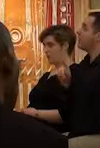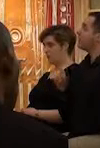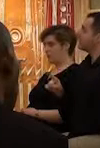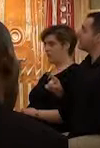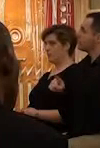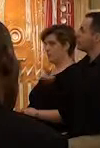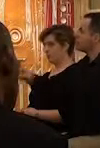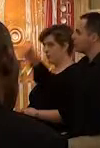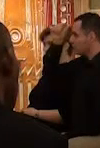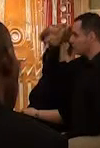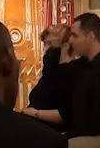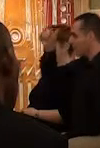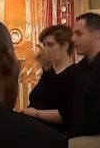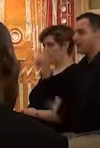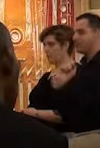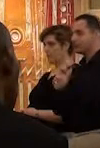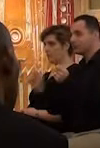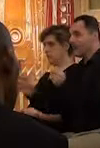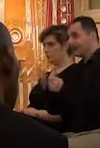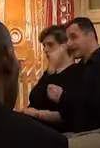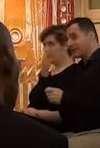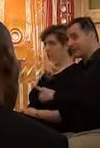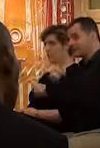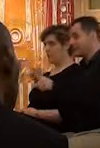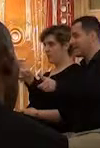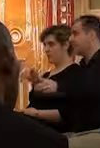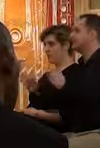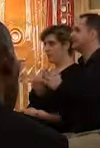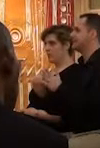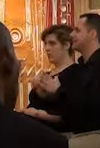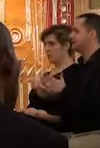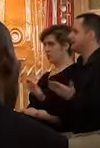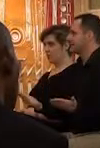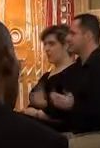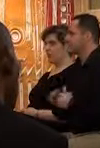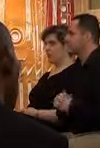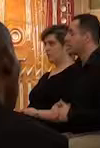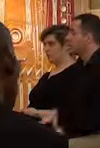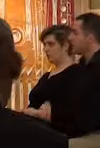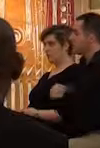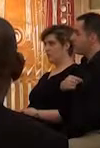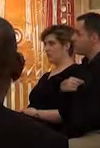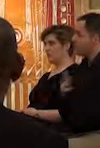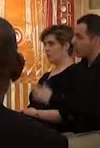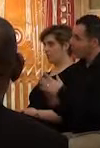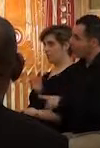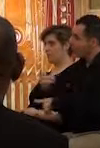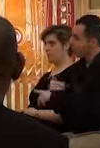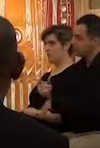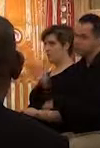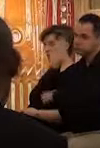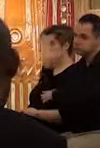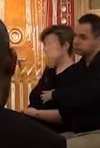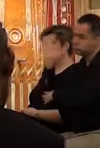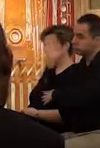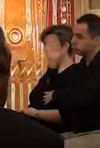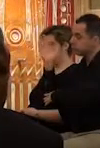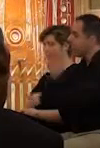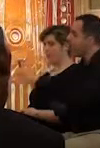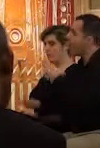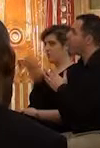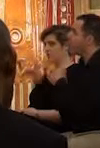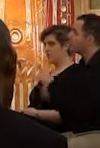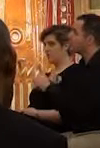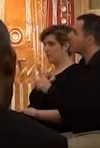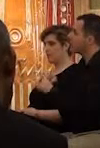changing attitudes is very, very hard. And what I do, I speak at a lot of conferences and go all over the country, and I'm